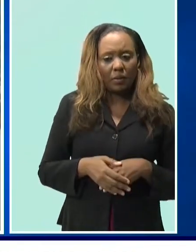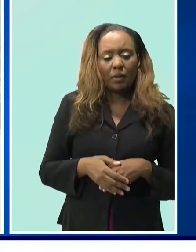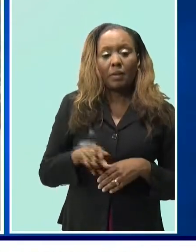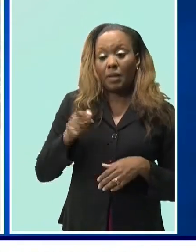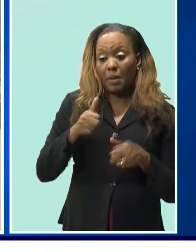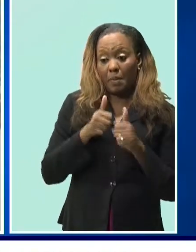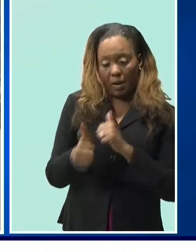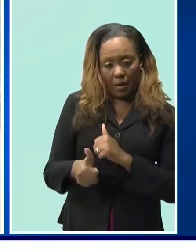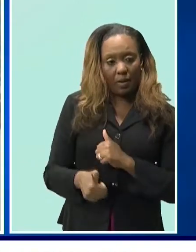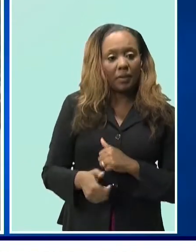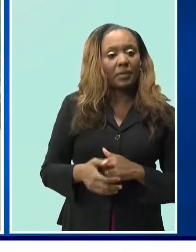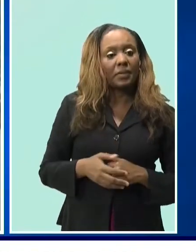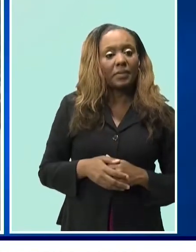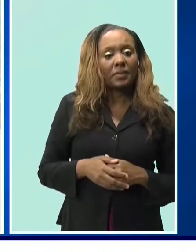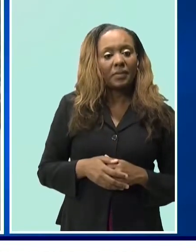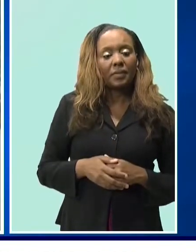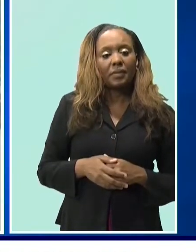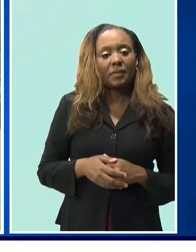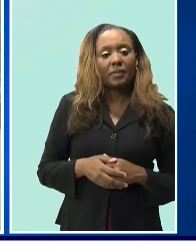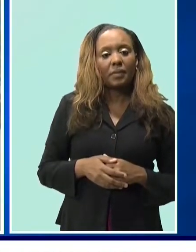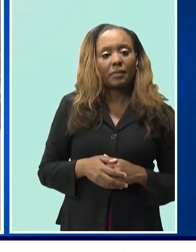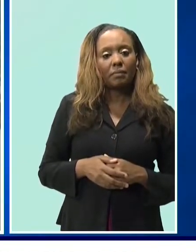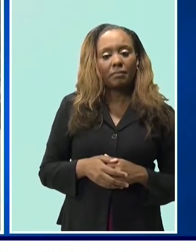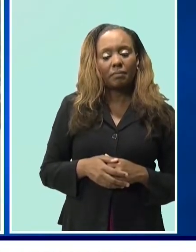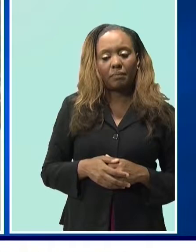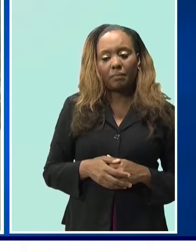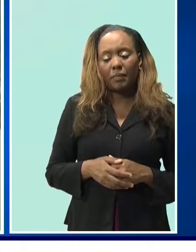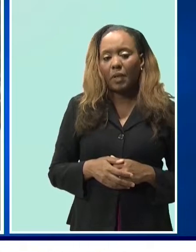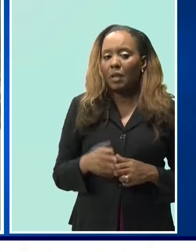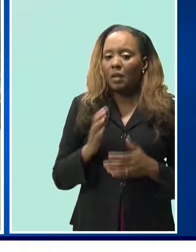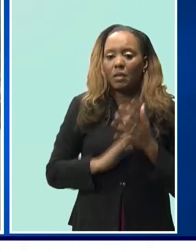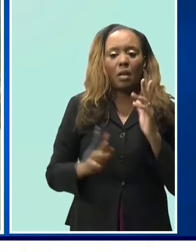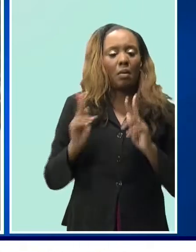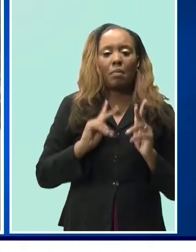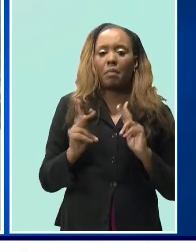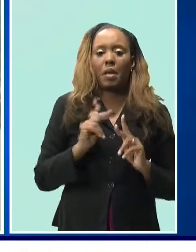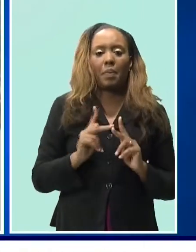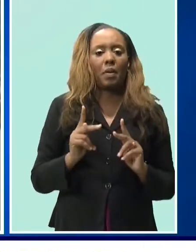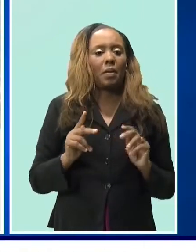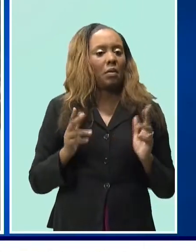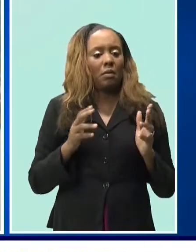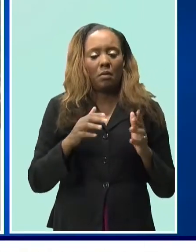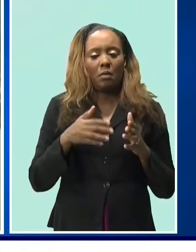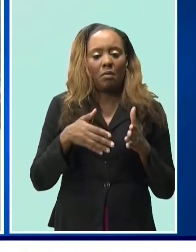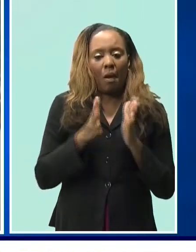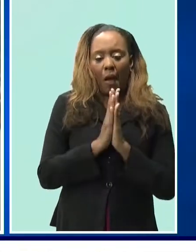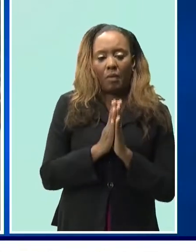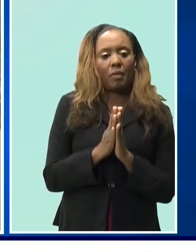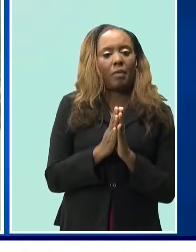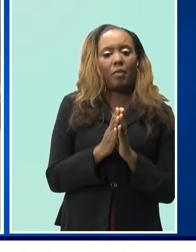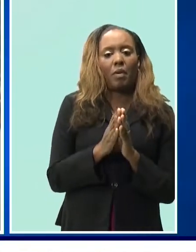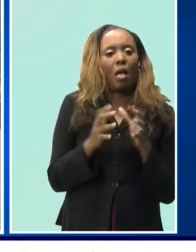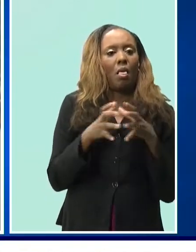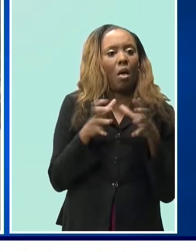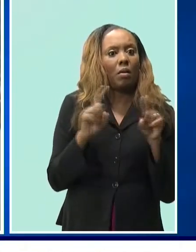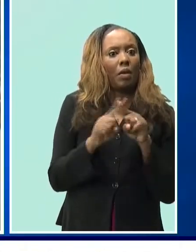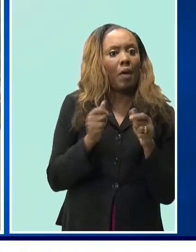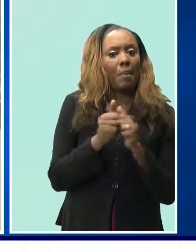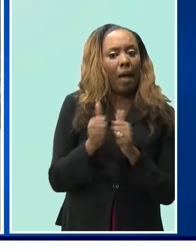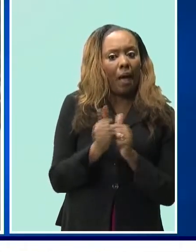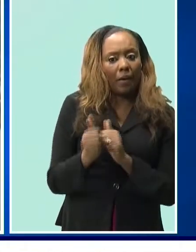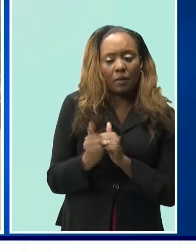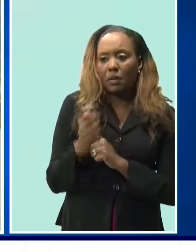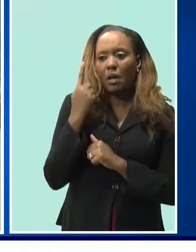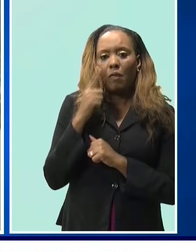I have spoken about the fact that even that has been abused in terms of persons requesting multiple passes to just take care of